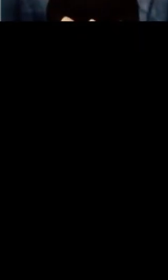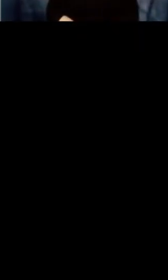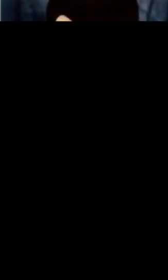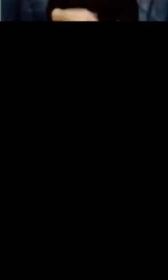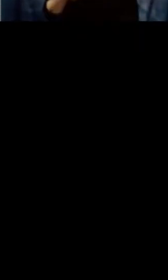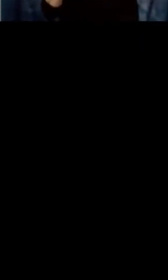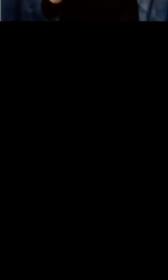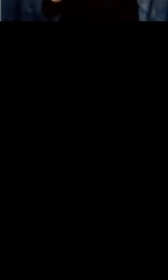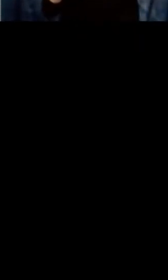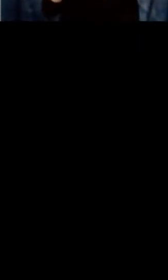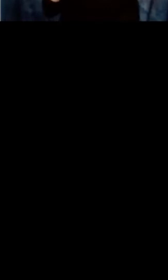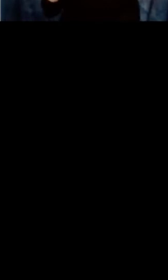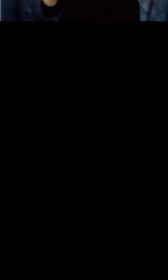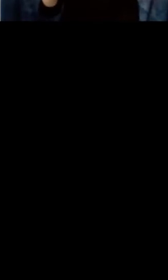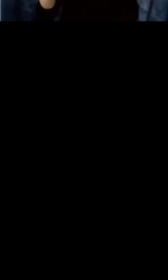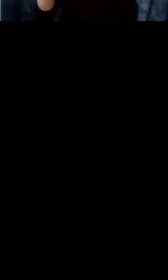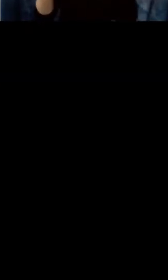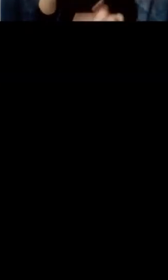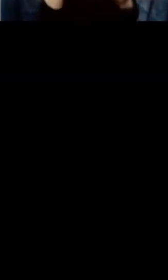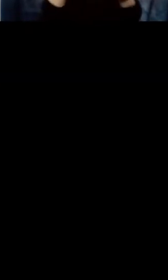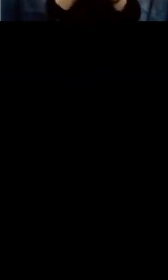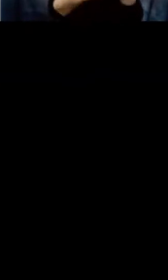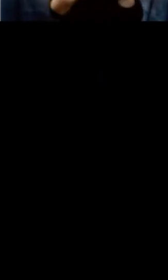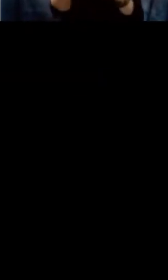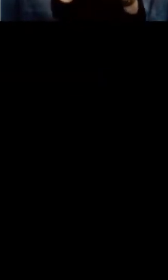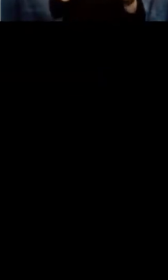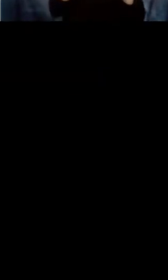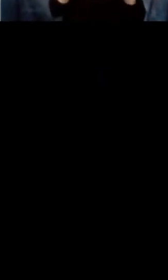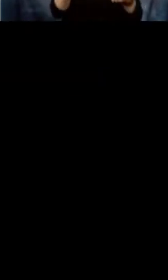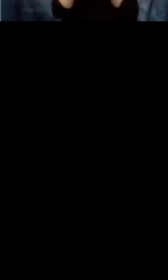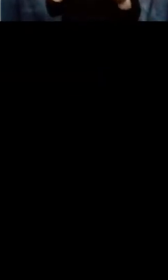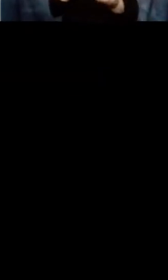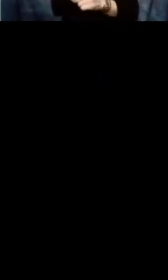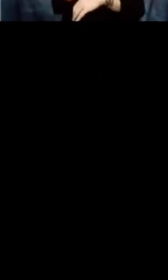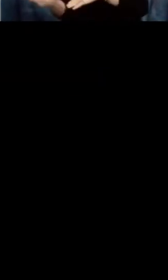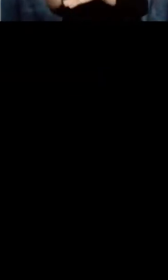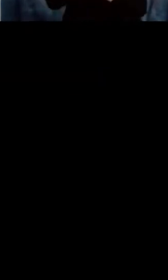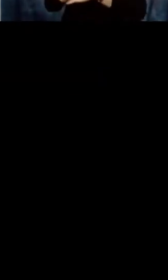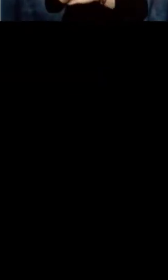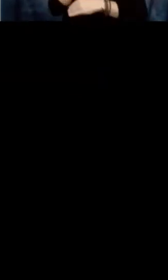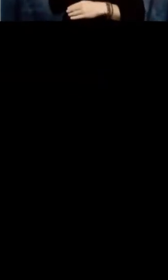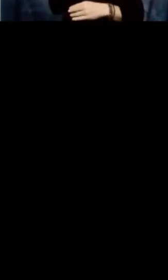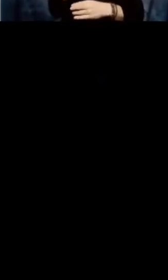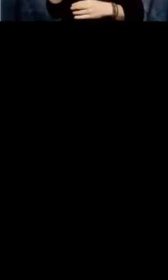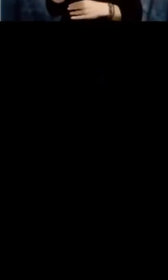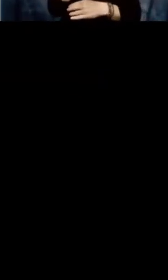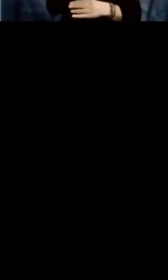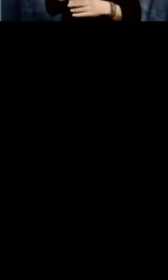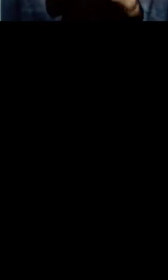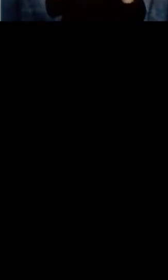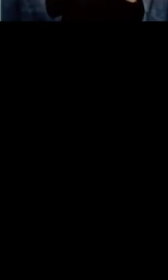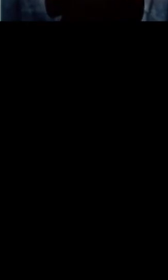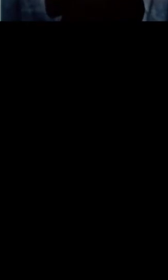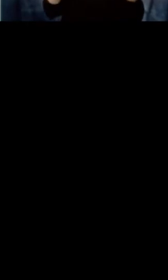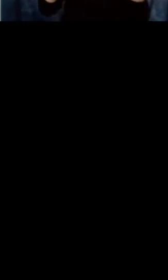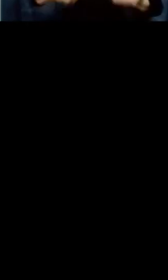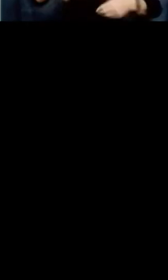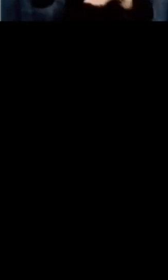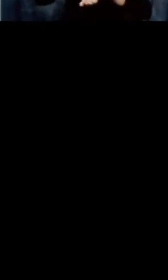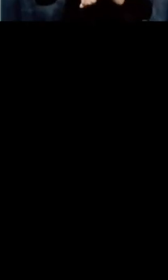Thank you, Luis. Thank you, everybody, for sticking it out this far. Again, for those of you who need a visual description, I am a Filipino woman wearing